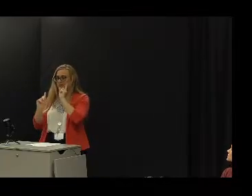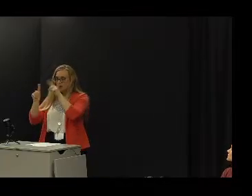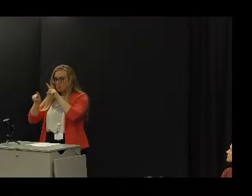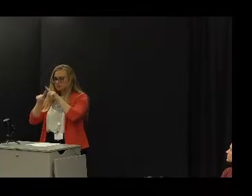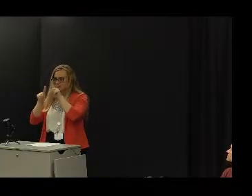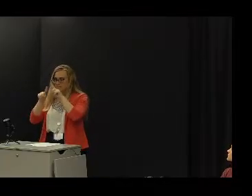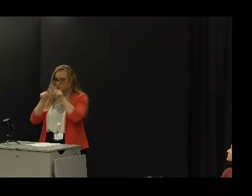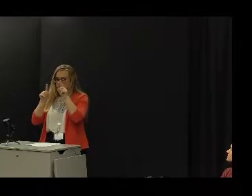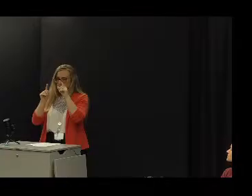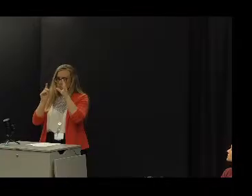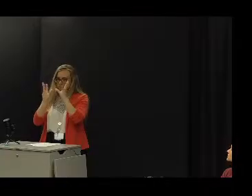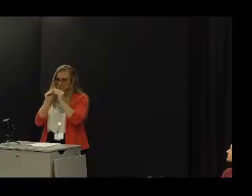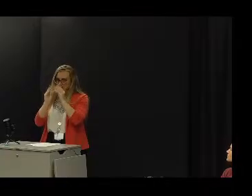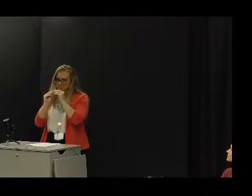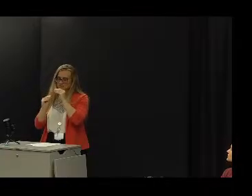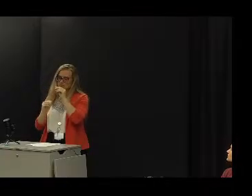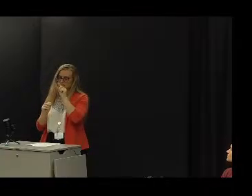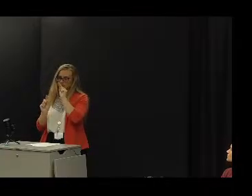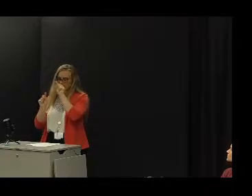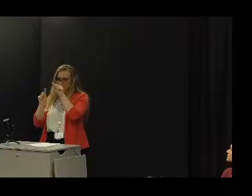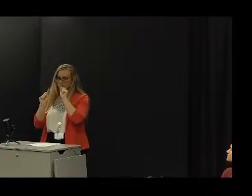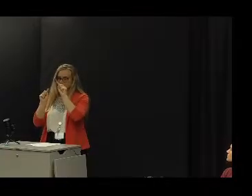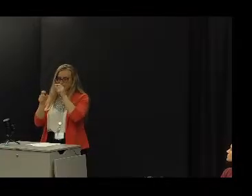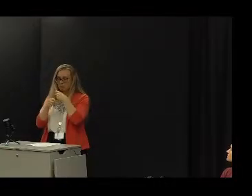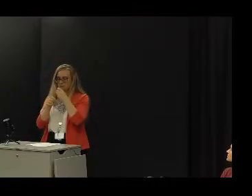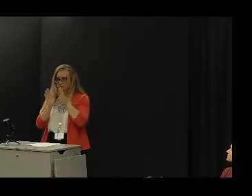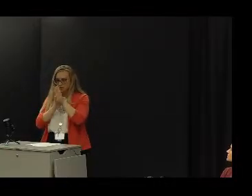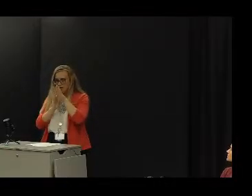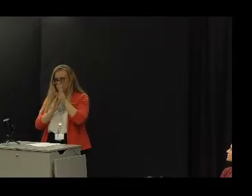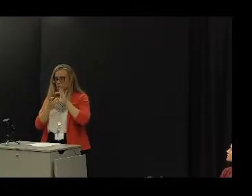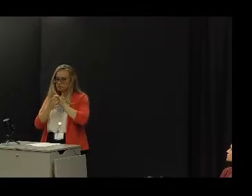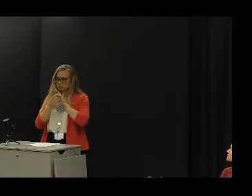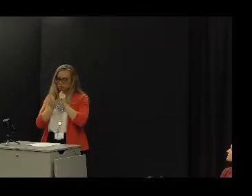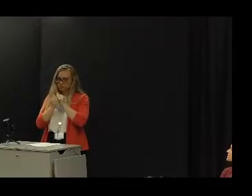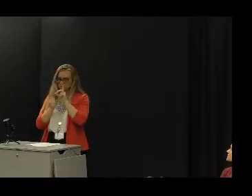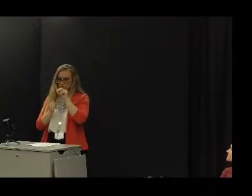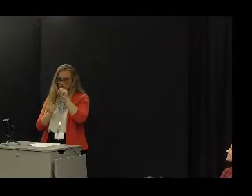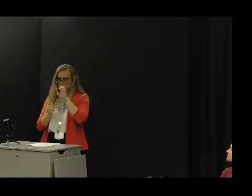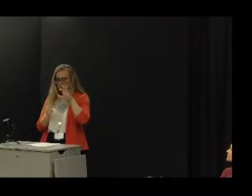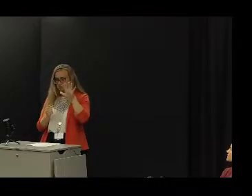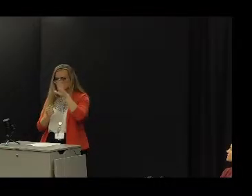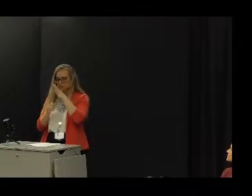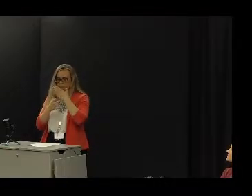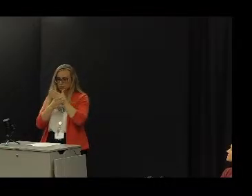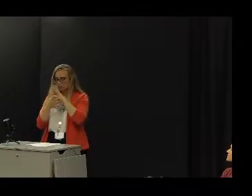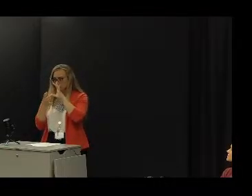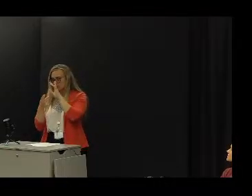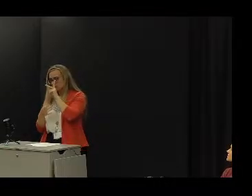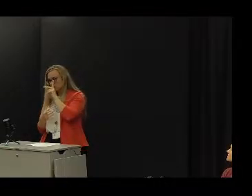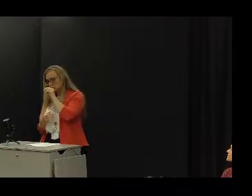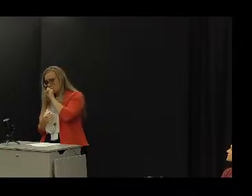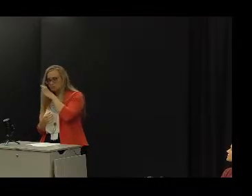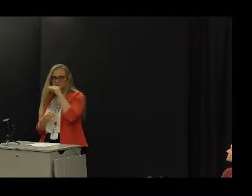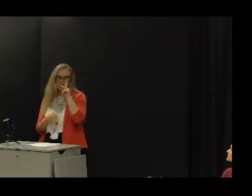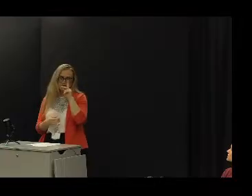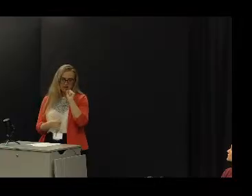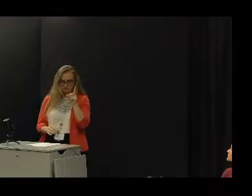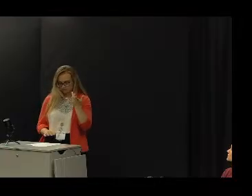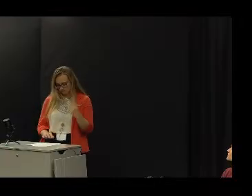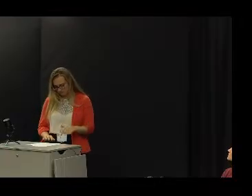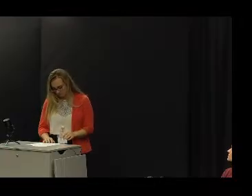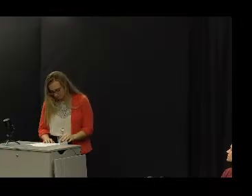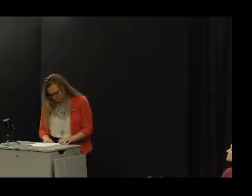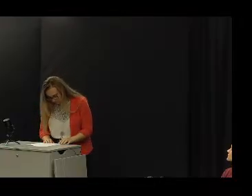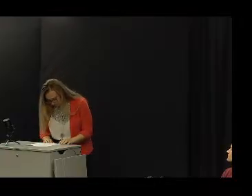state of Kentucky. What we're wanting to do is to go visit and meet with a lot of them to develop a rapport with those doses